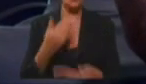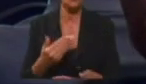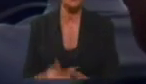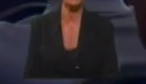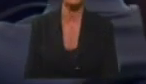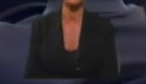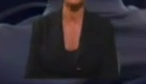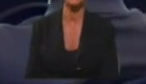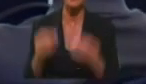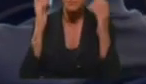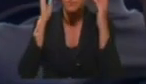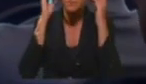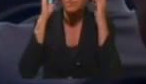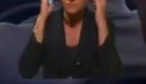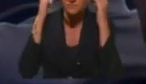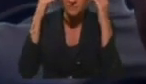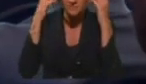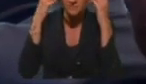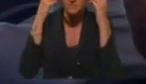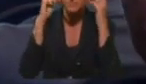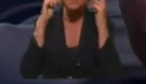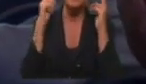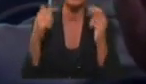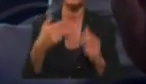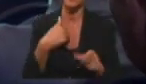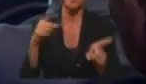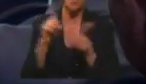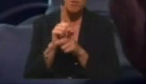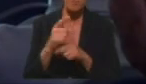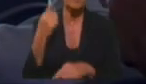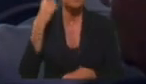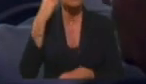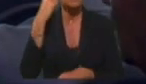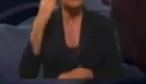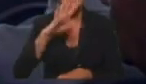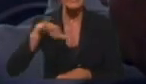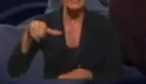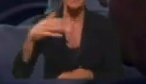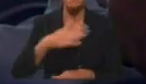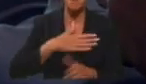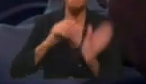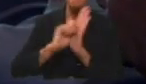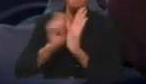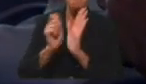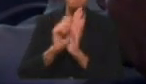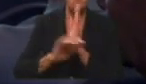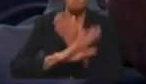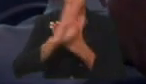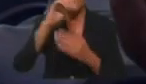I also have great memories about childhood and public transport as well, while we were waiting for the bus.